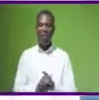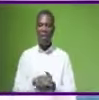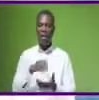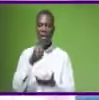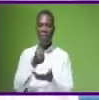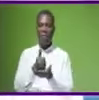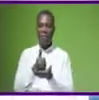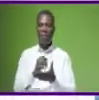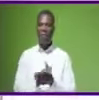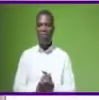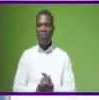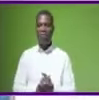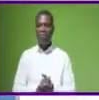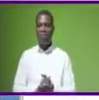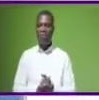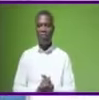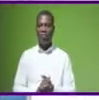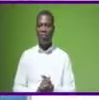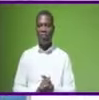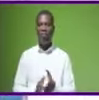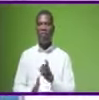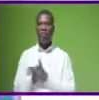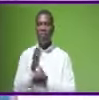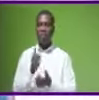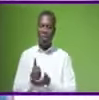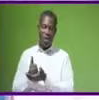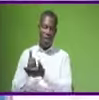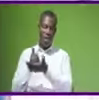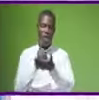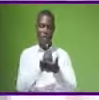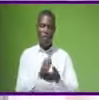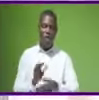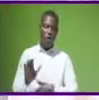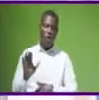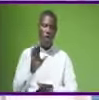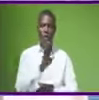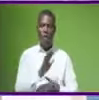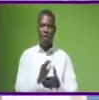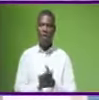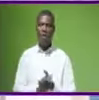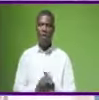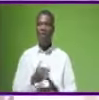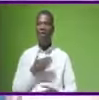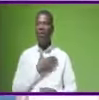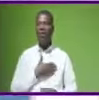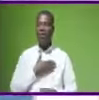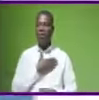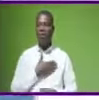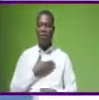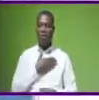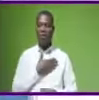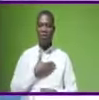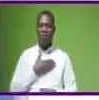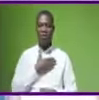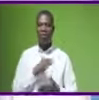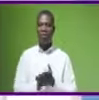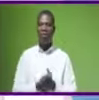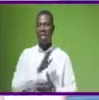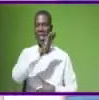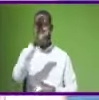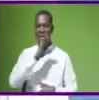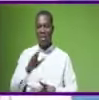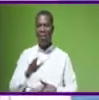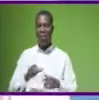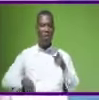Amen. Amen. Yamenka Yenya now. Amen. And the Messere Munyuan